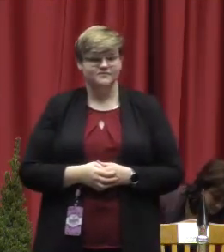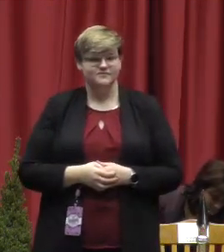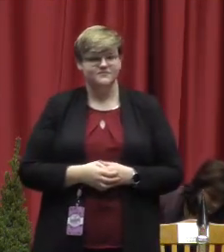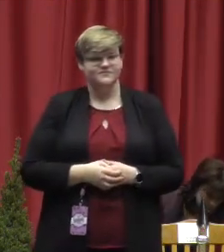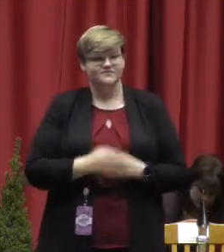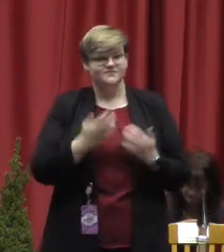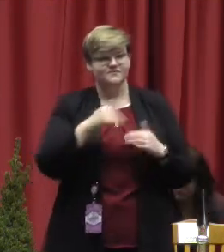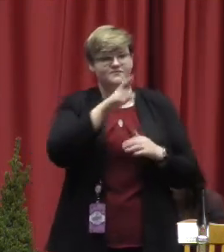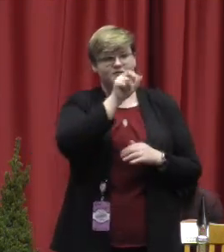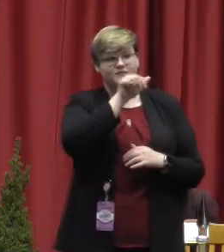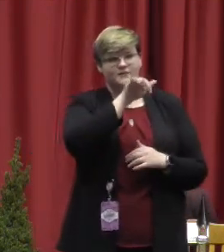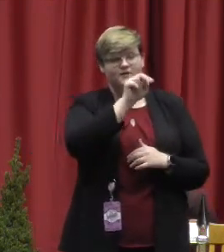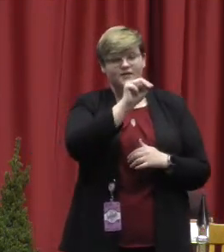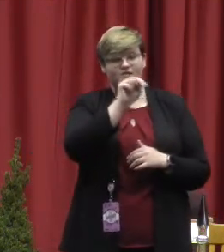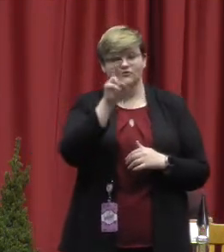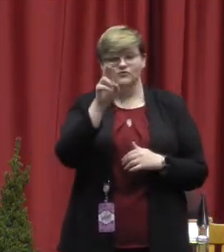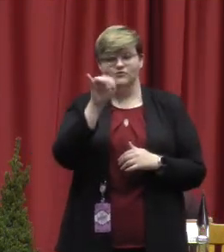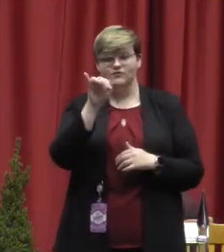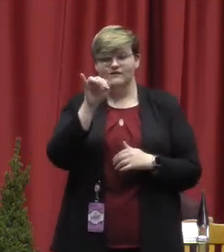Ryan Rivera.